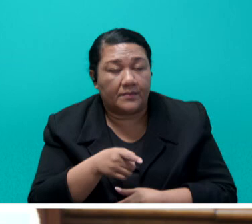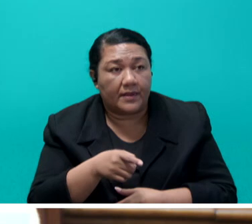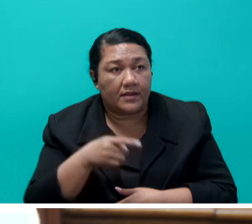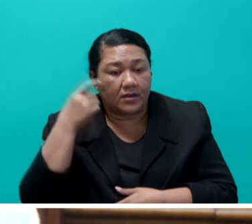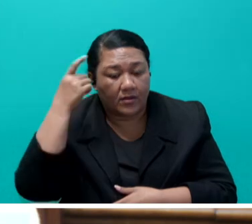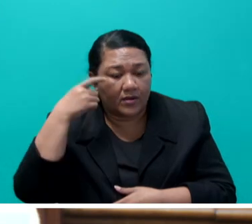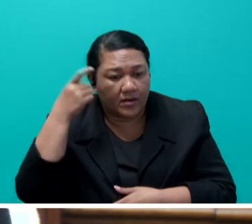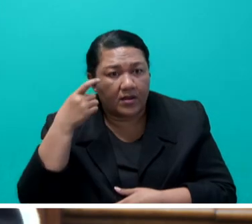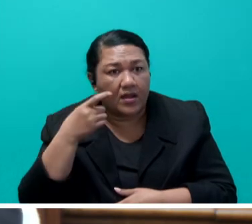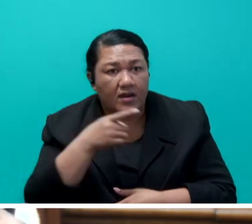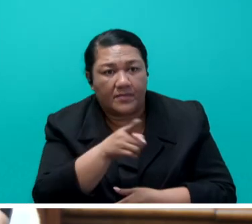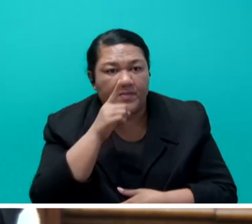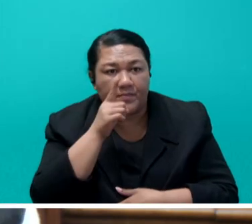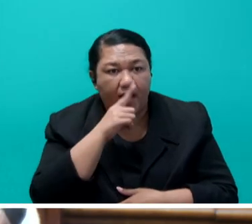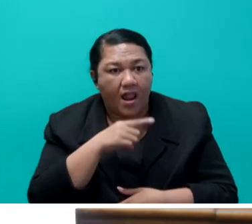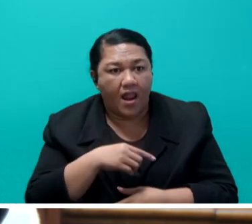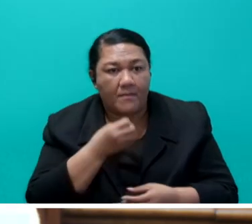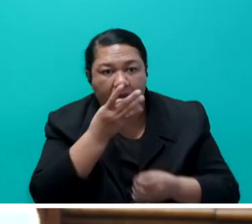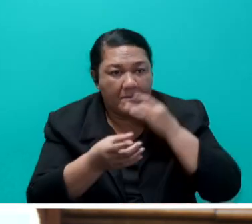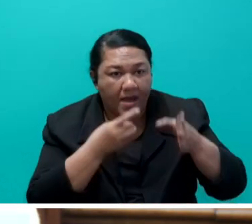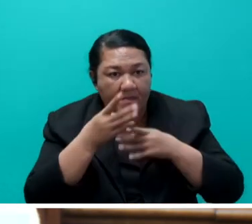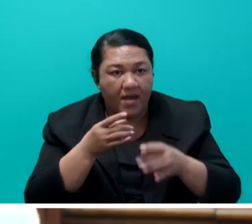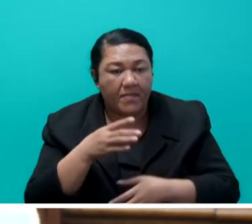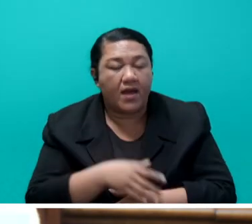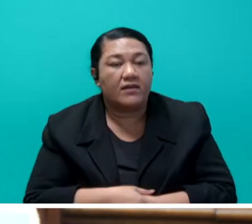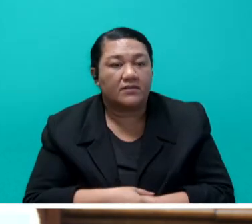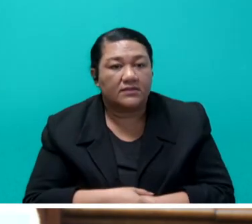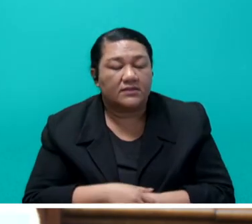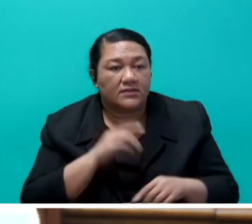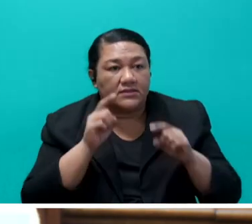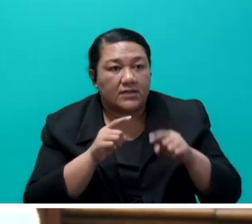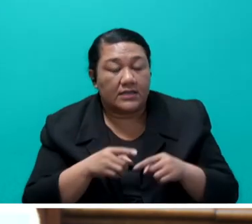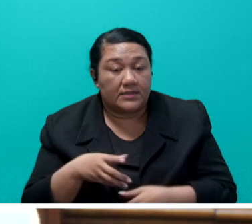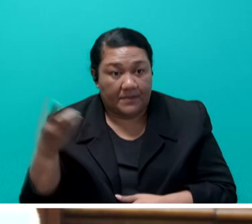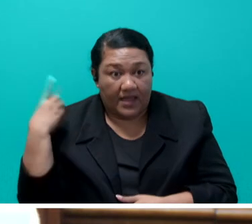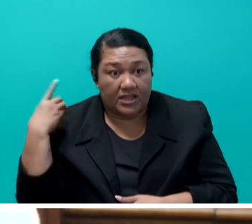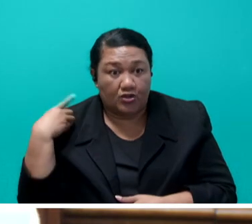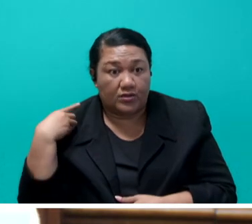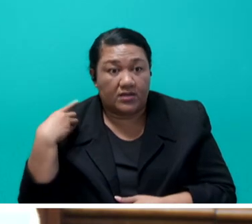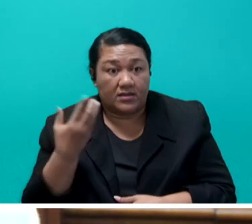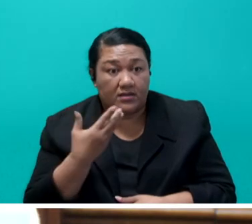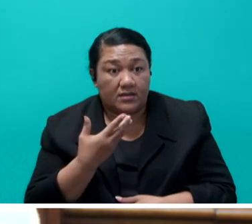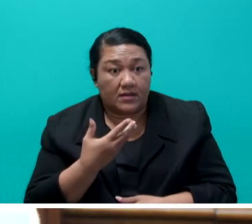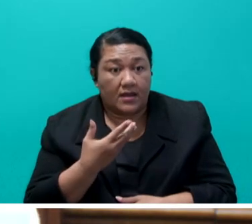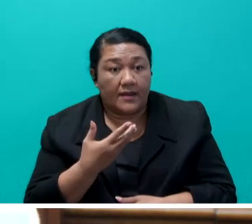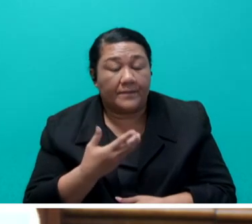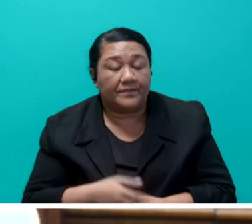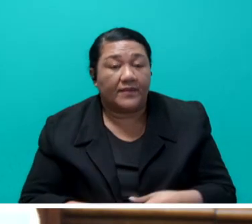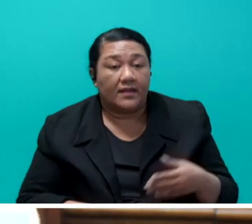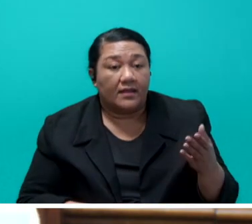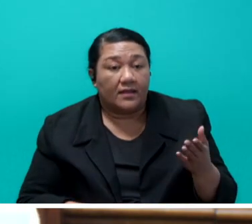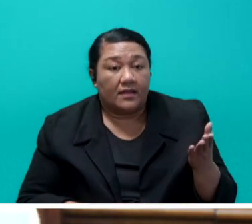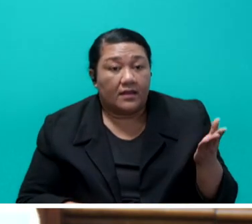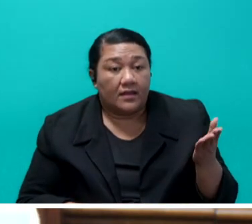people. And it is my duty to put to rest any of the fears that they may have. That the statement